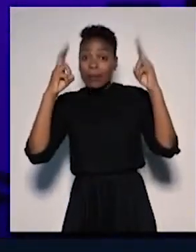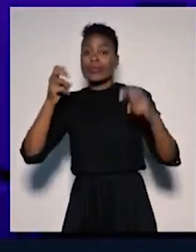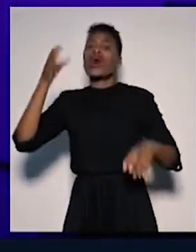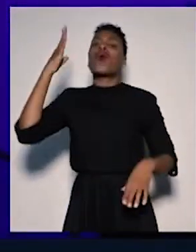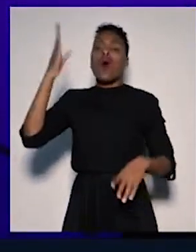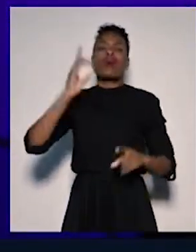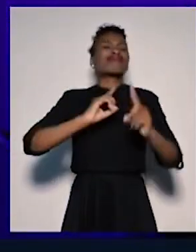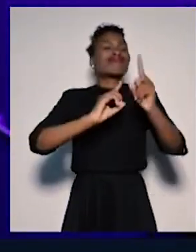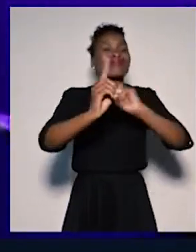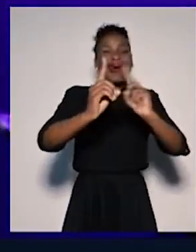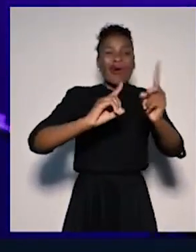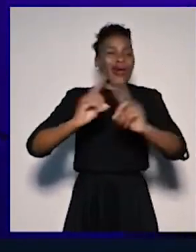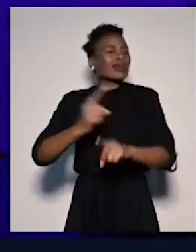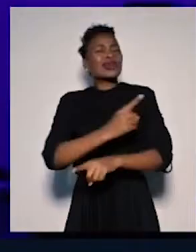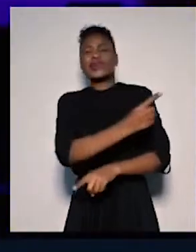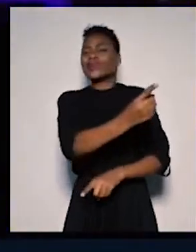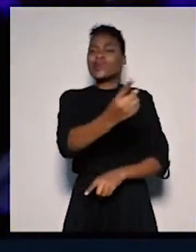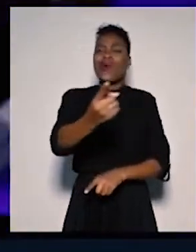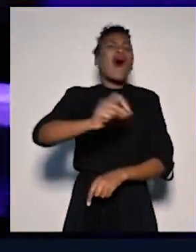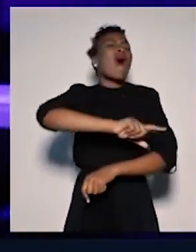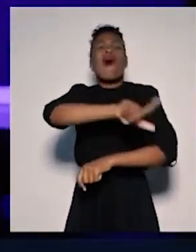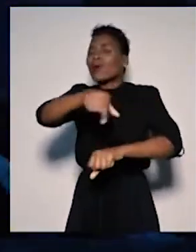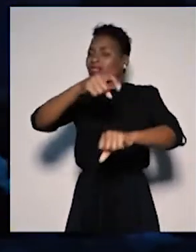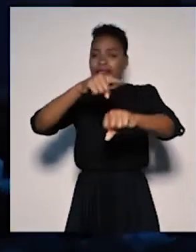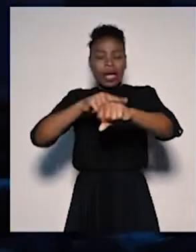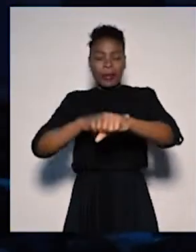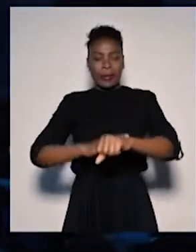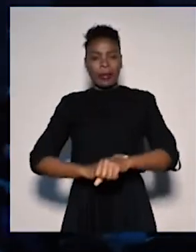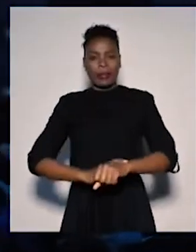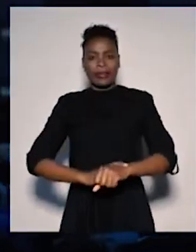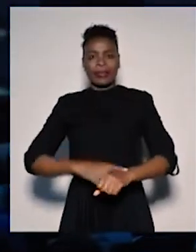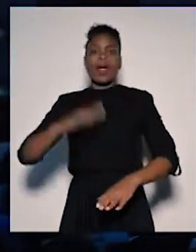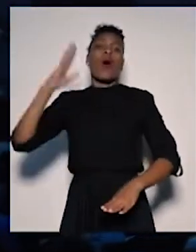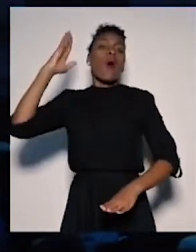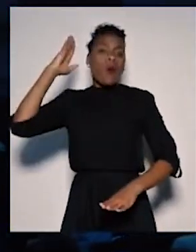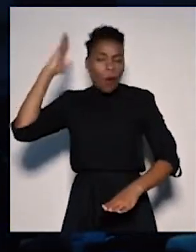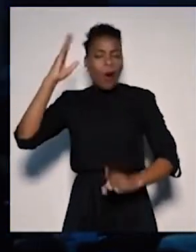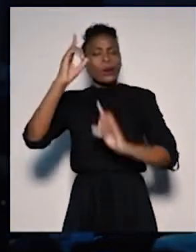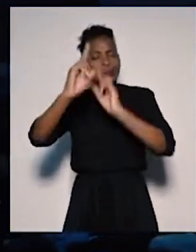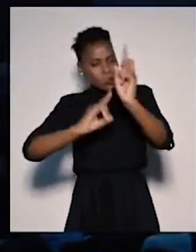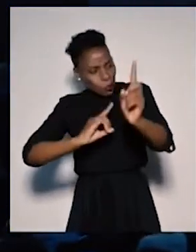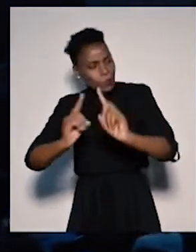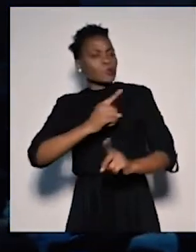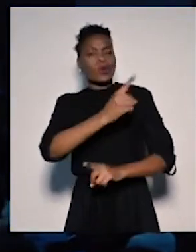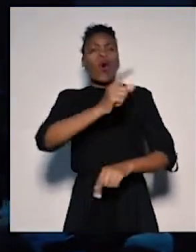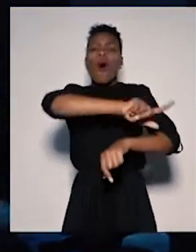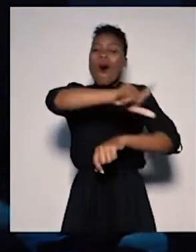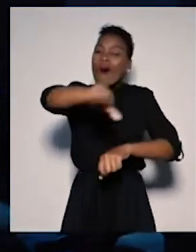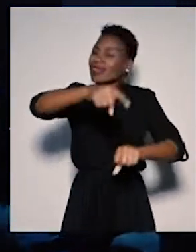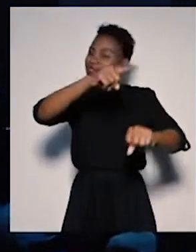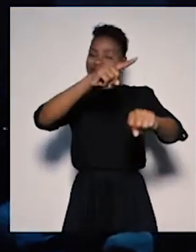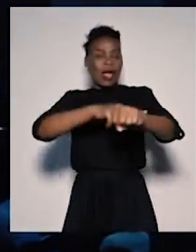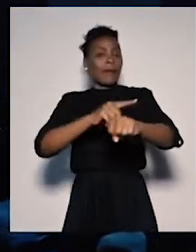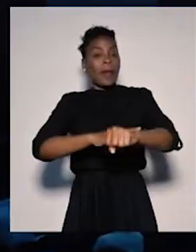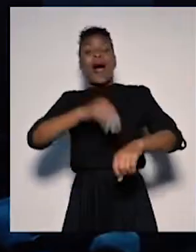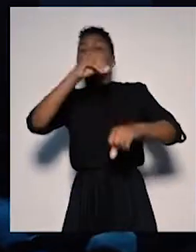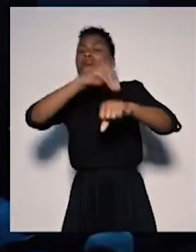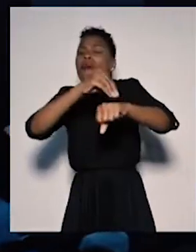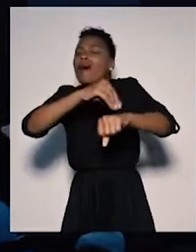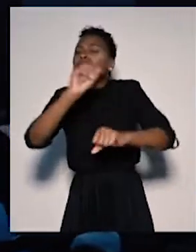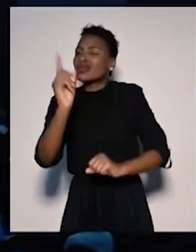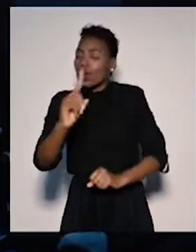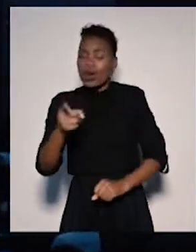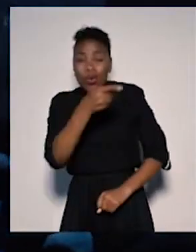is talking to you all the time. Tell your neighbor, God is talking to you all the time. The problem is we're